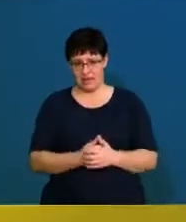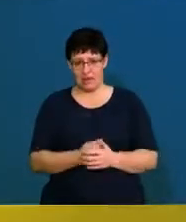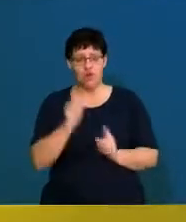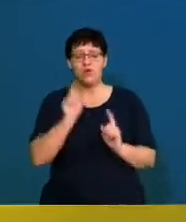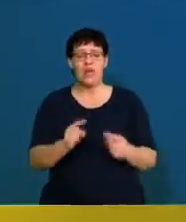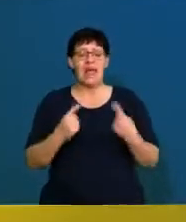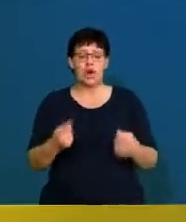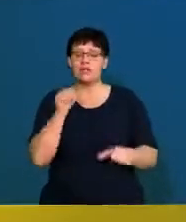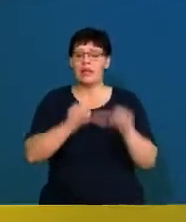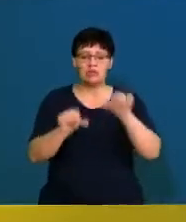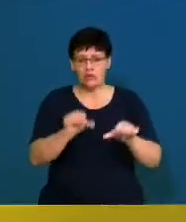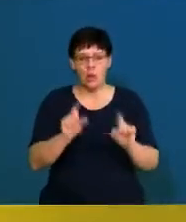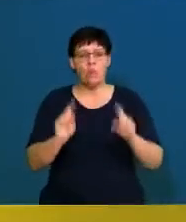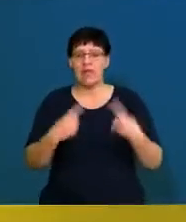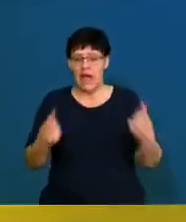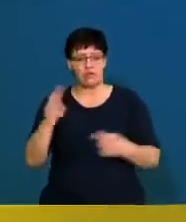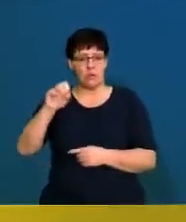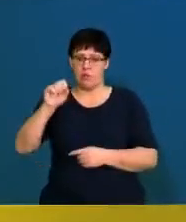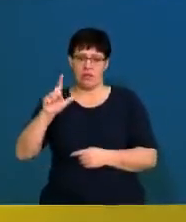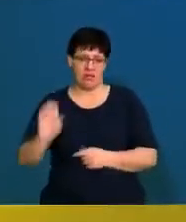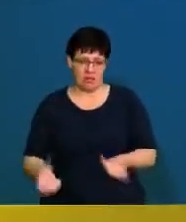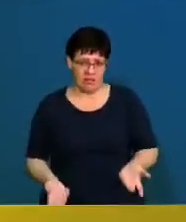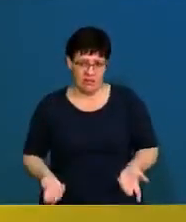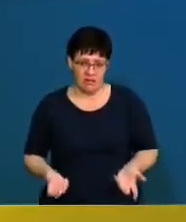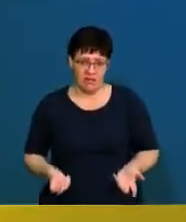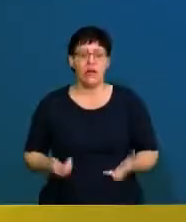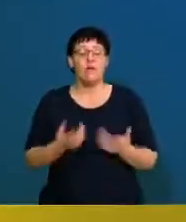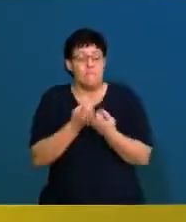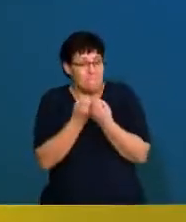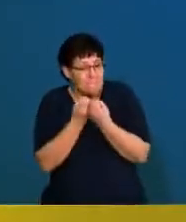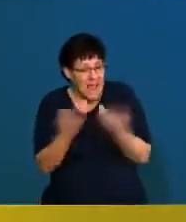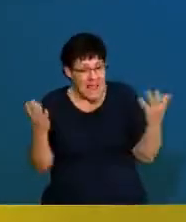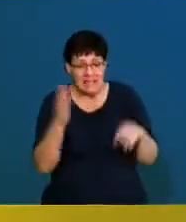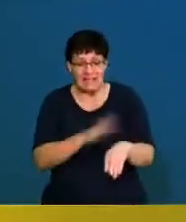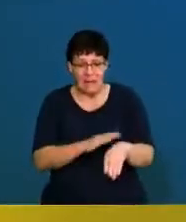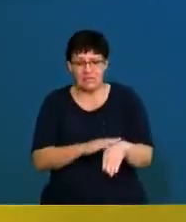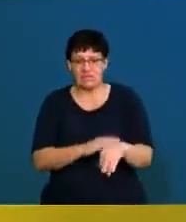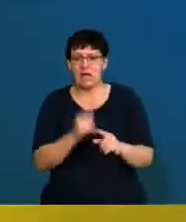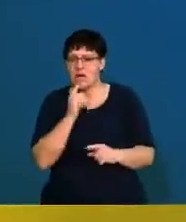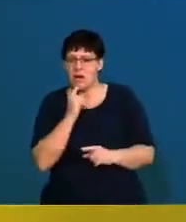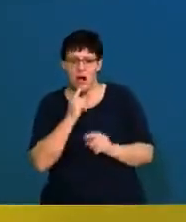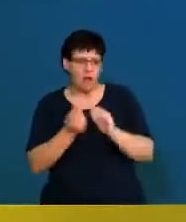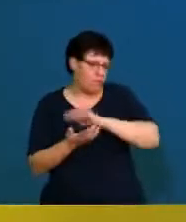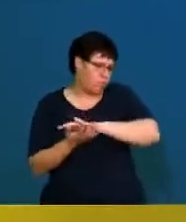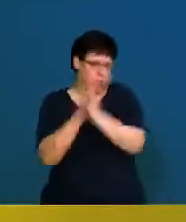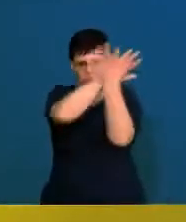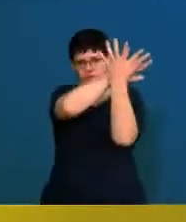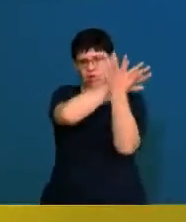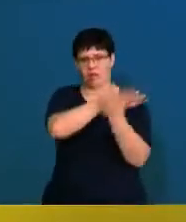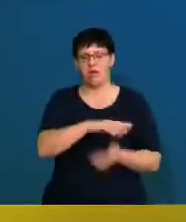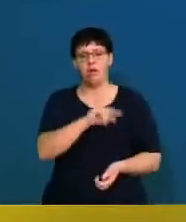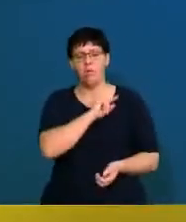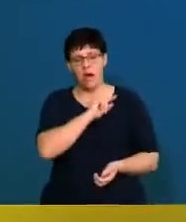can talk chemistry without the mole. And in often cases, the learners tend to mess up everything else